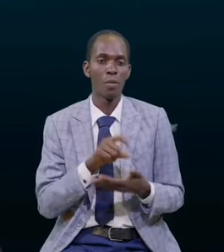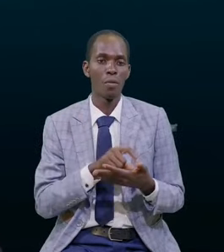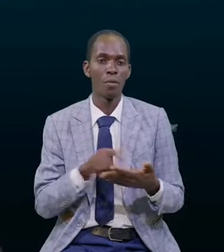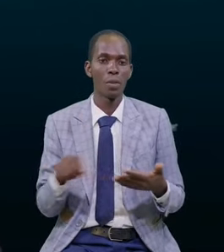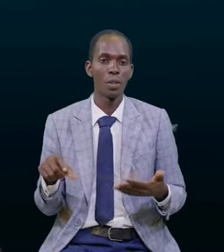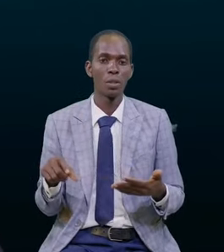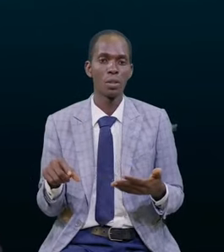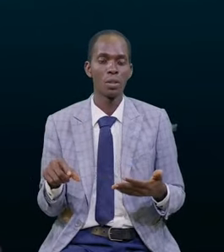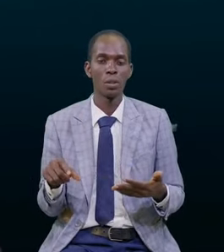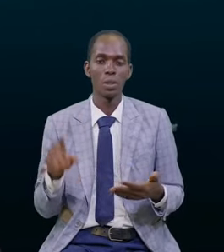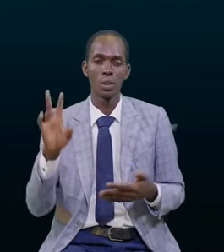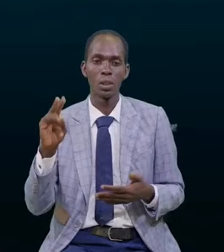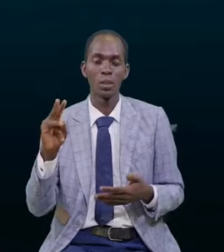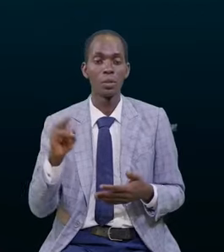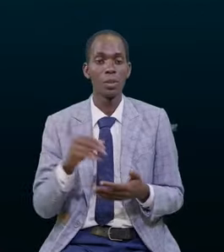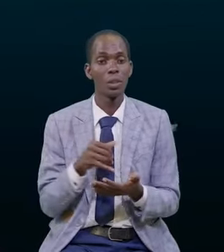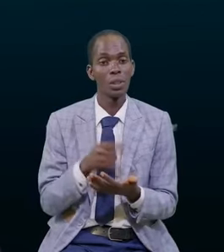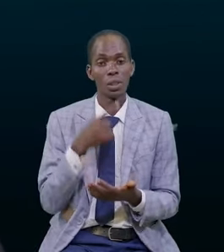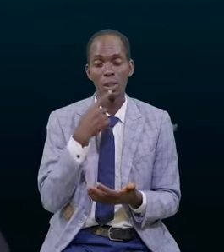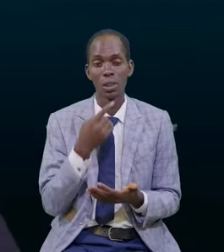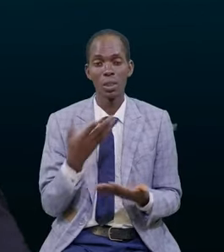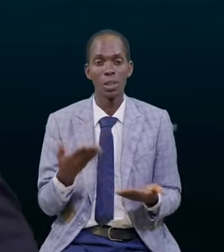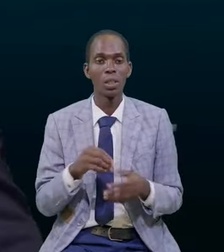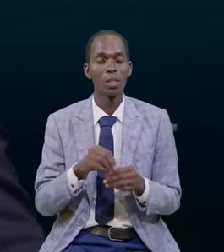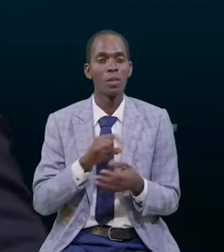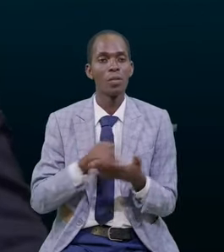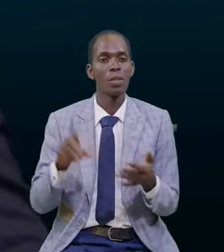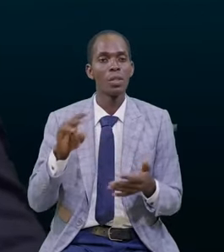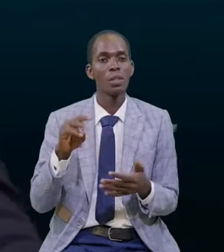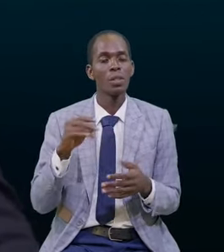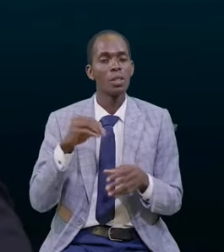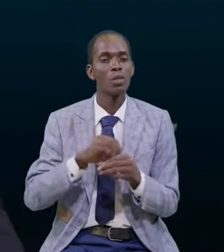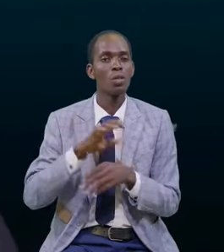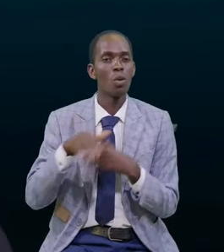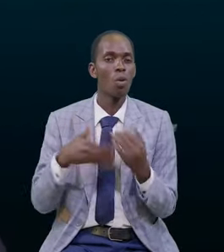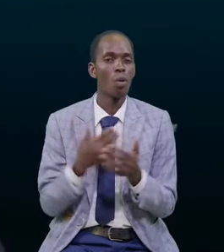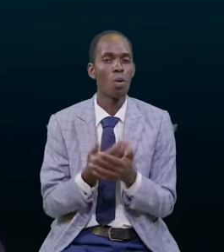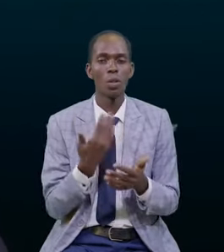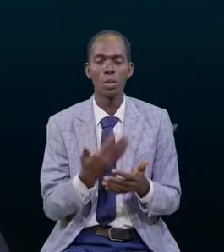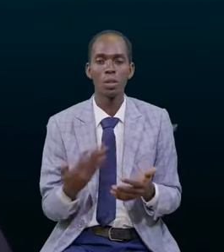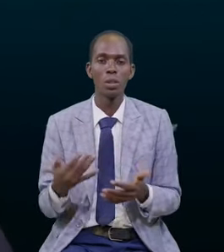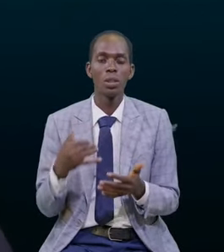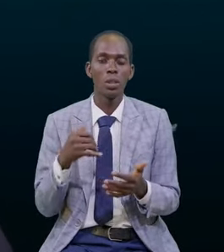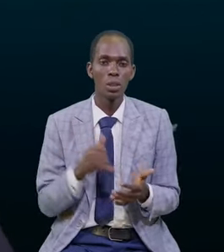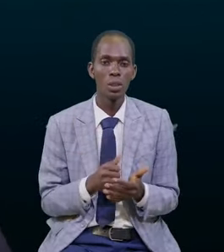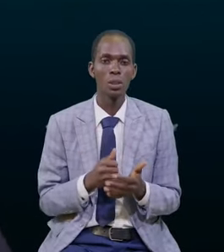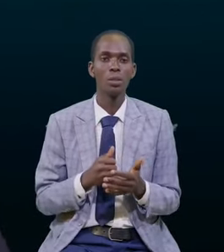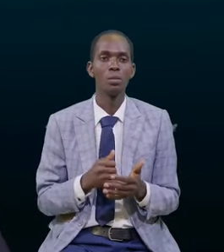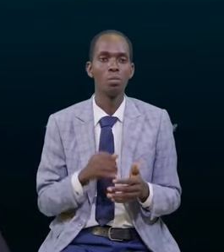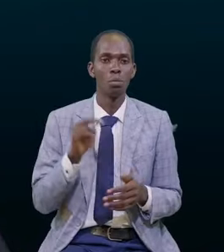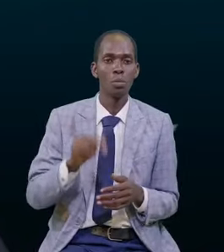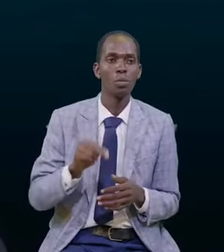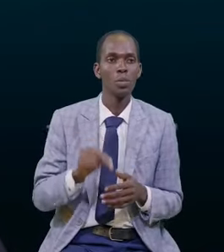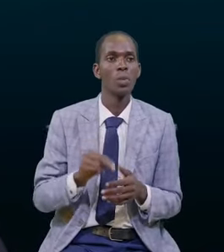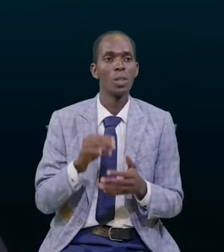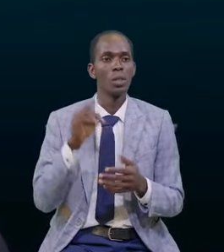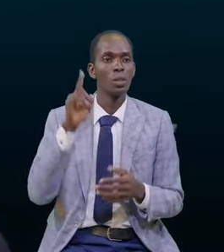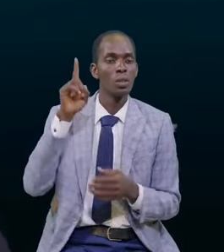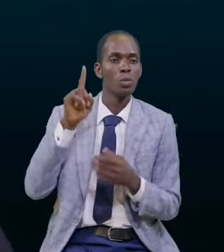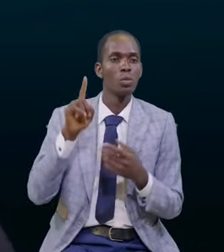17 it says here in verse 17 wherefore in all things it behoved him to be to be made like unto his